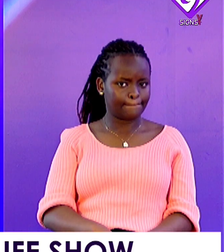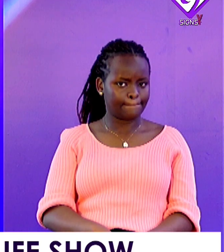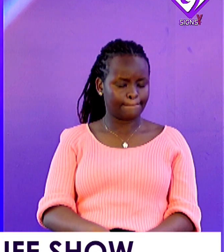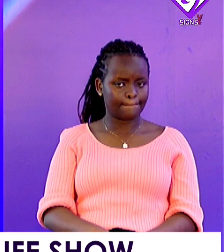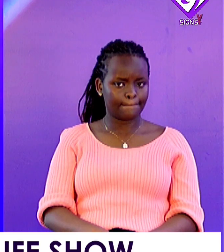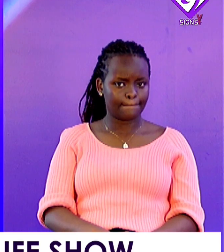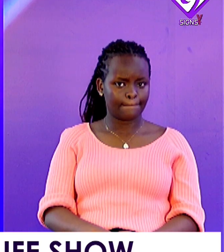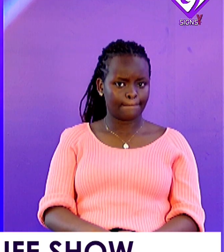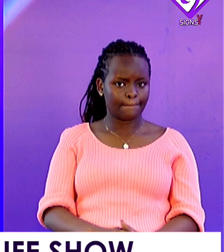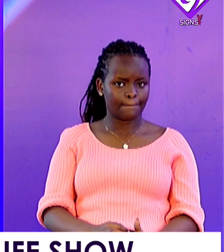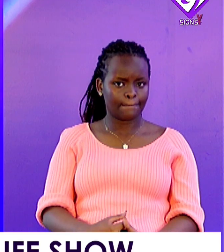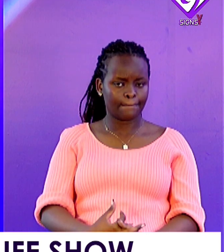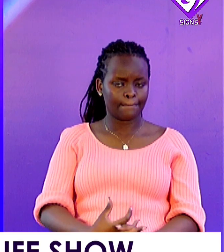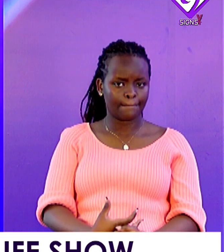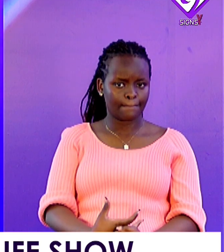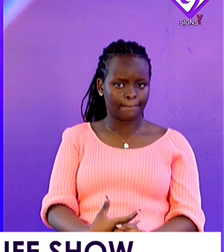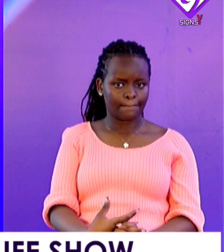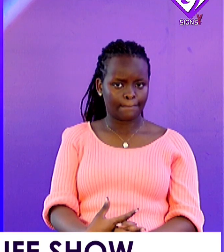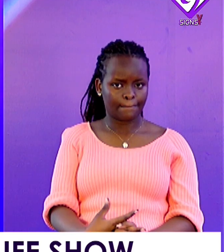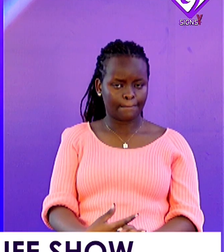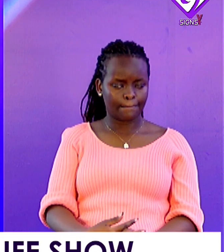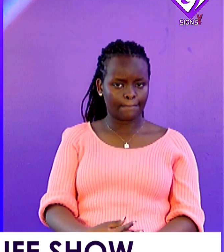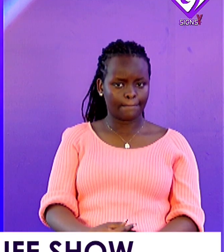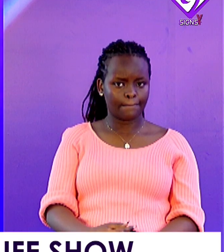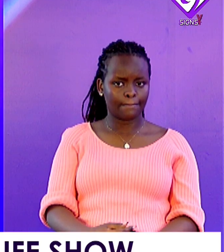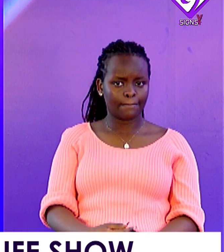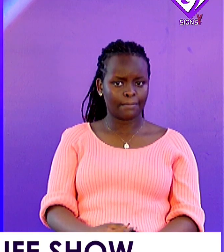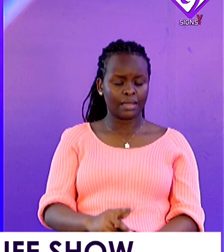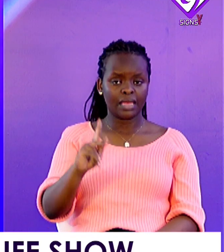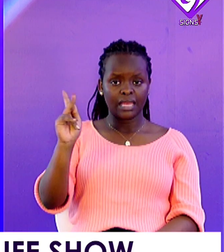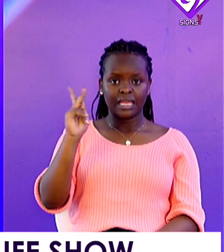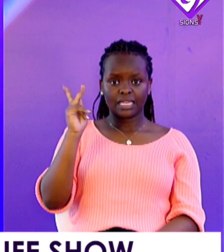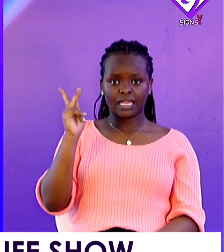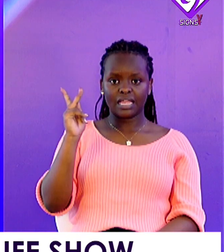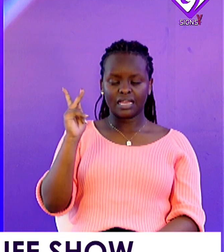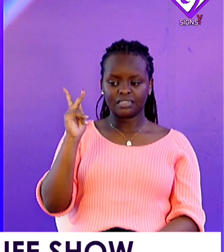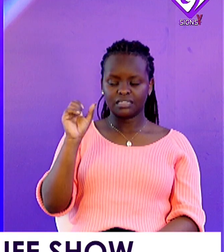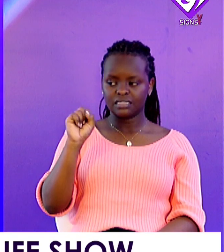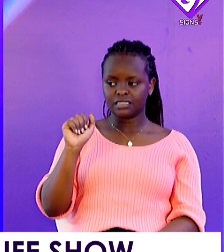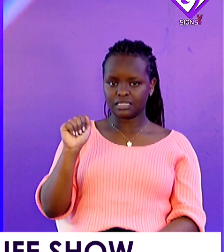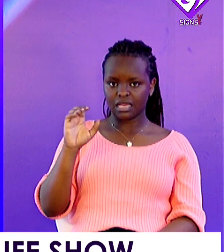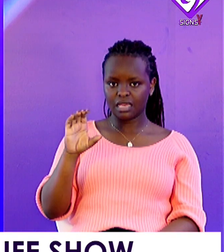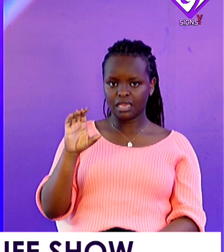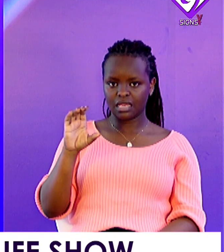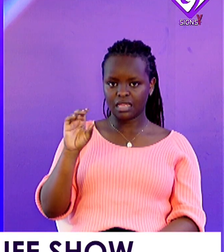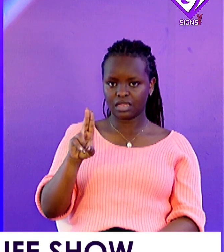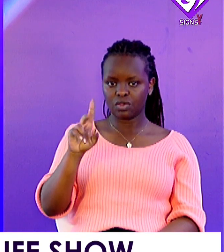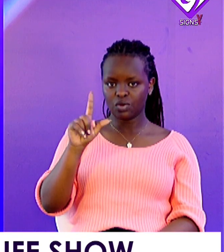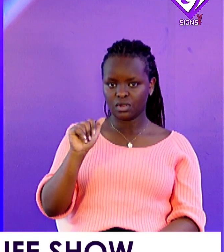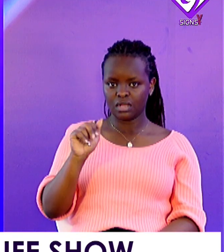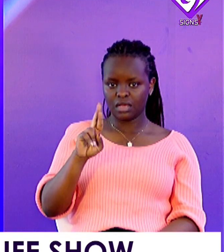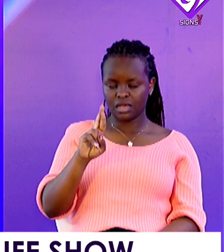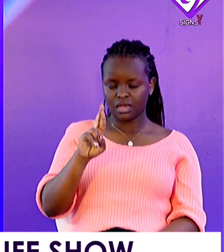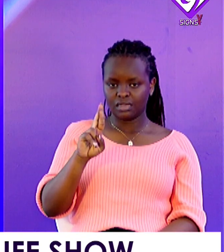Kenya is a Christian nation? Or is it a secular? It's a secular country, but it's made of very many